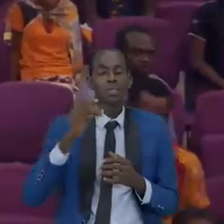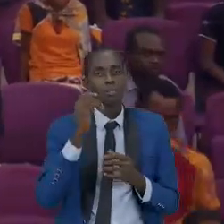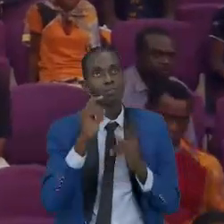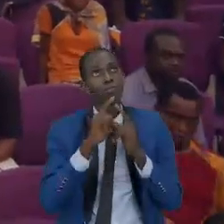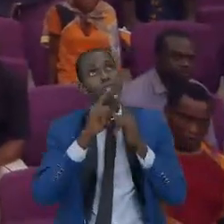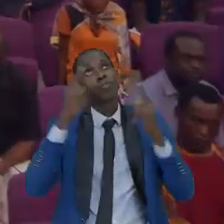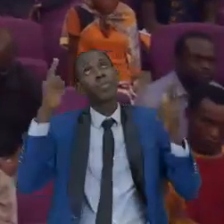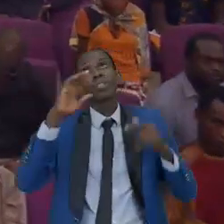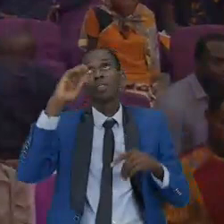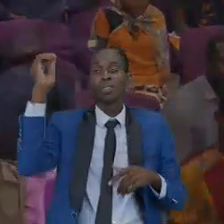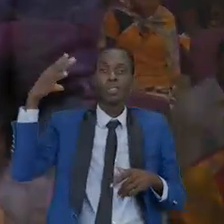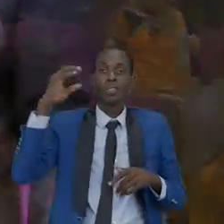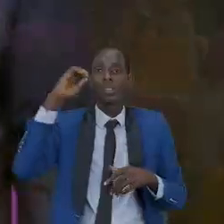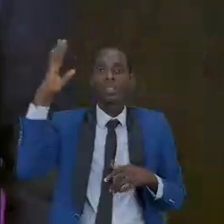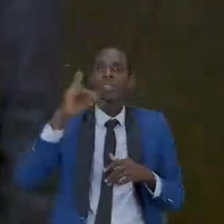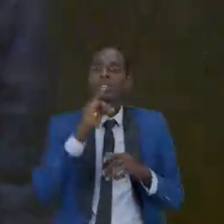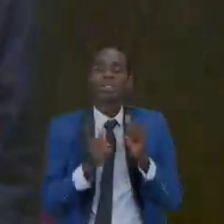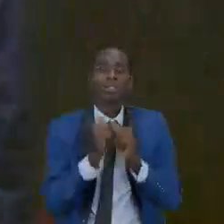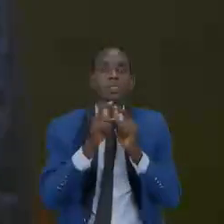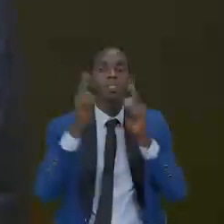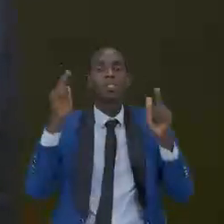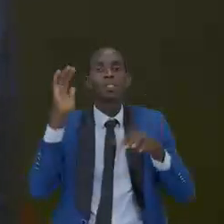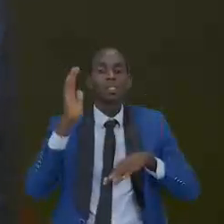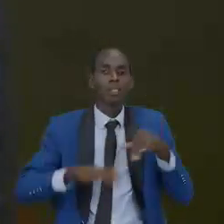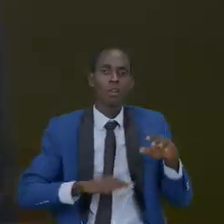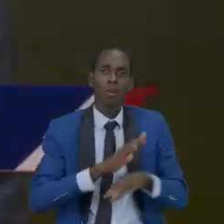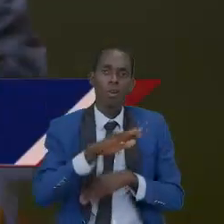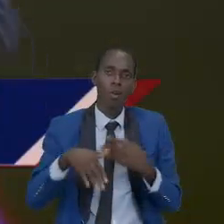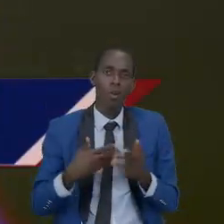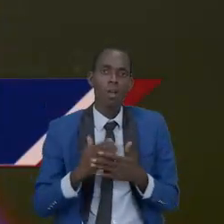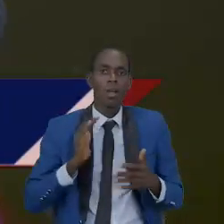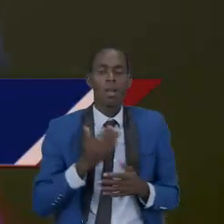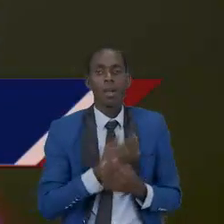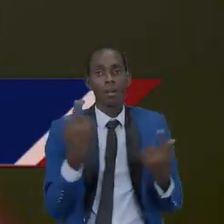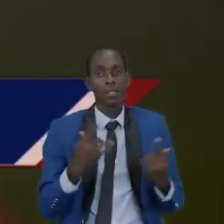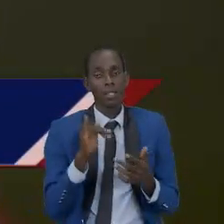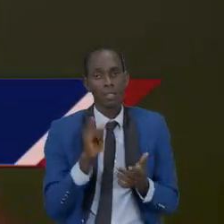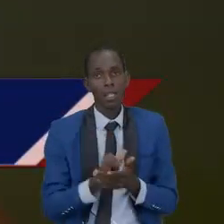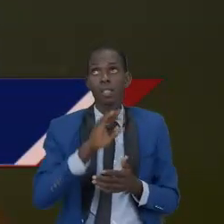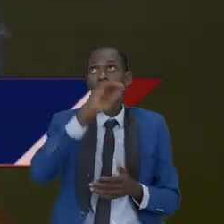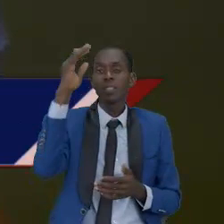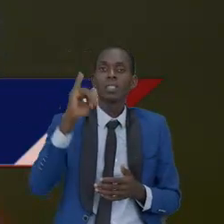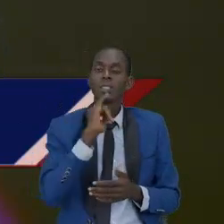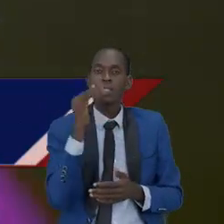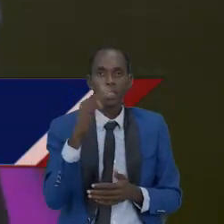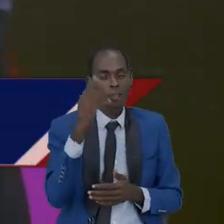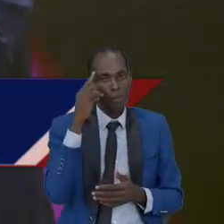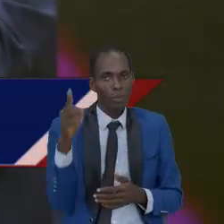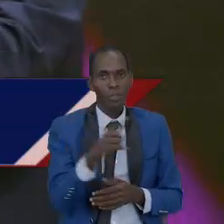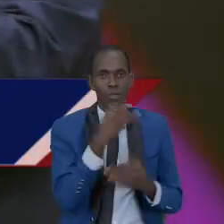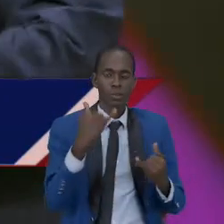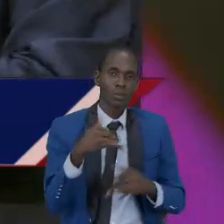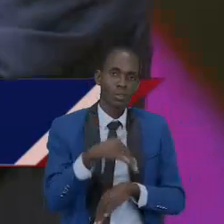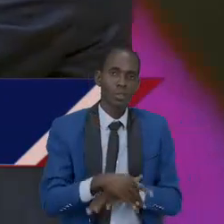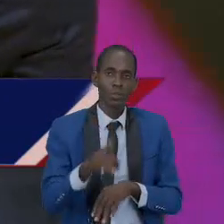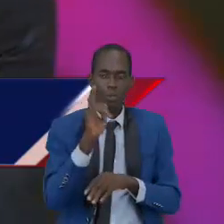grace, grace that is greater than all our sins. And that grace available for you tonight. You can